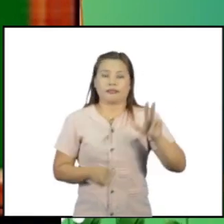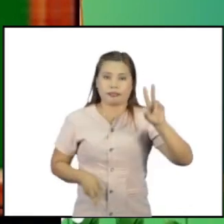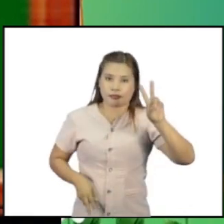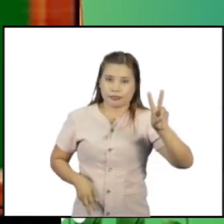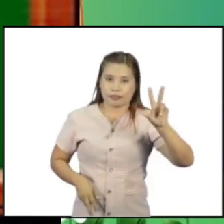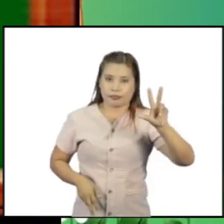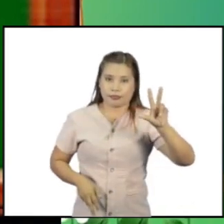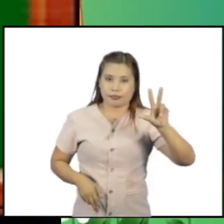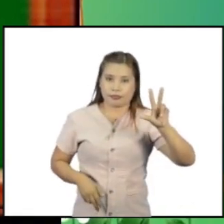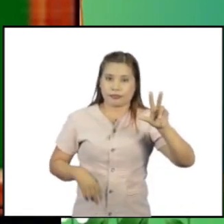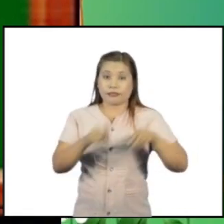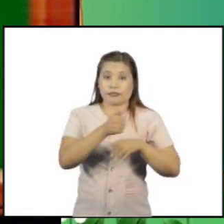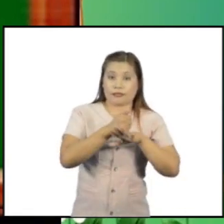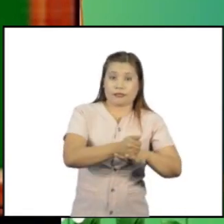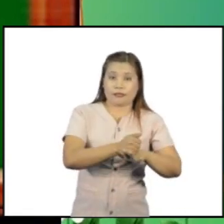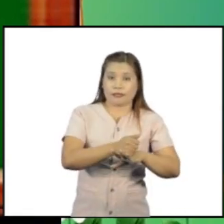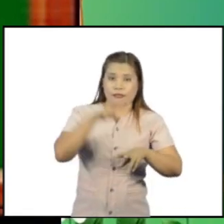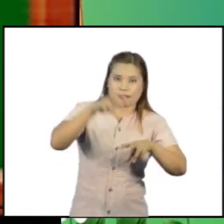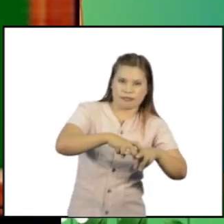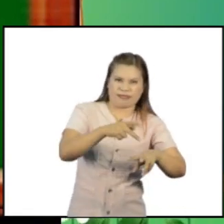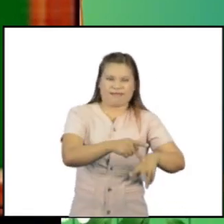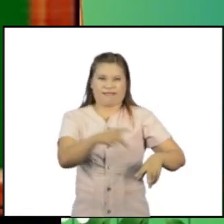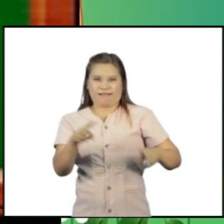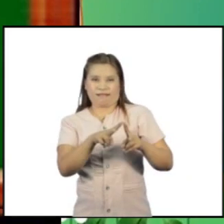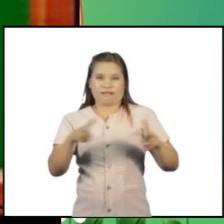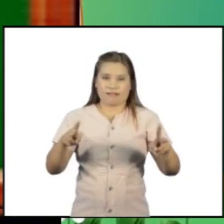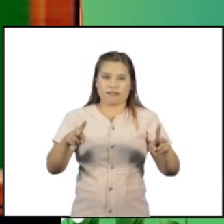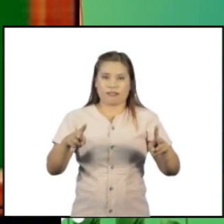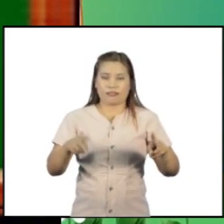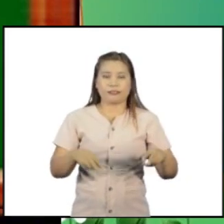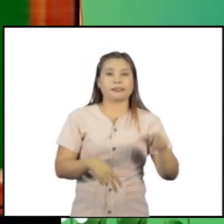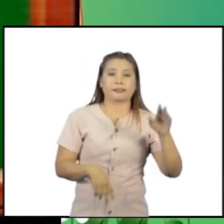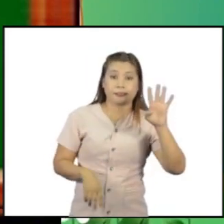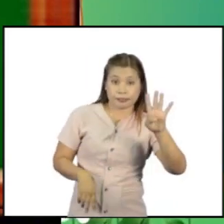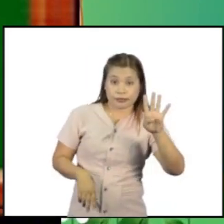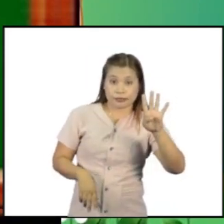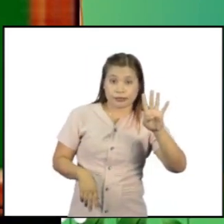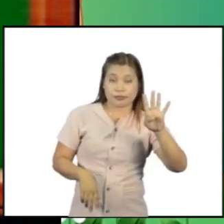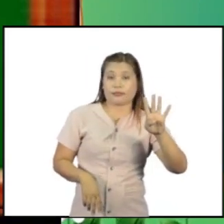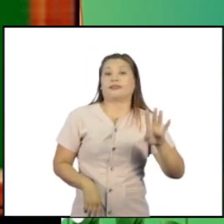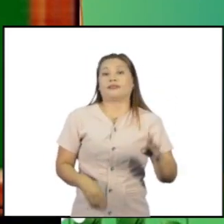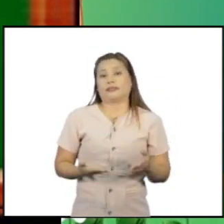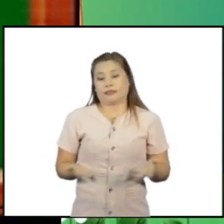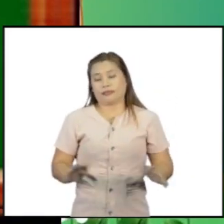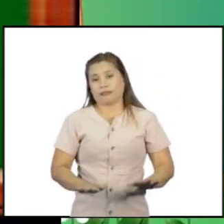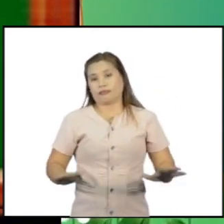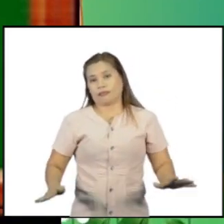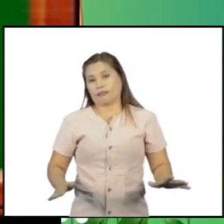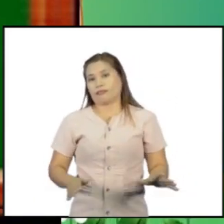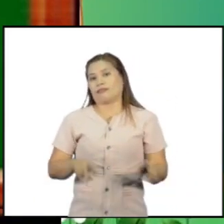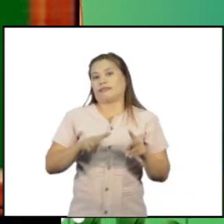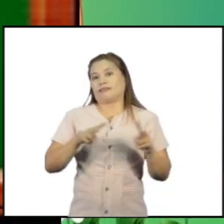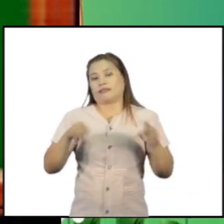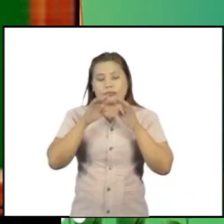Number 3. The ant bites painfully. Number 4. This kid is